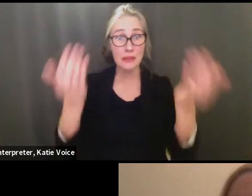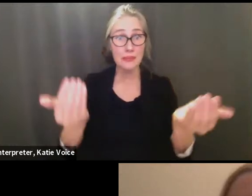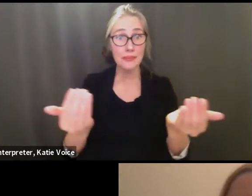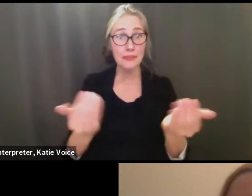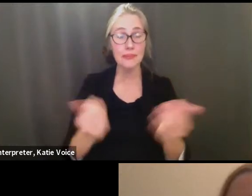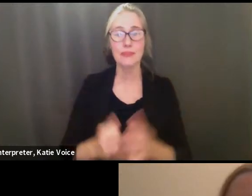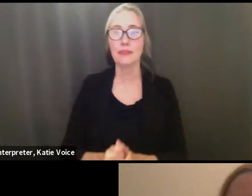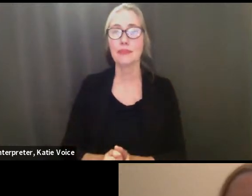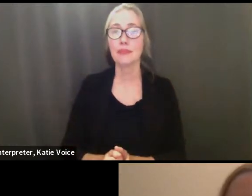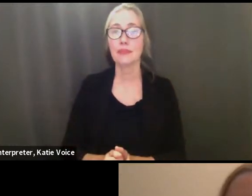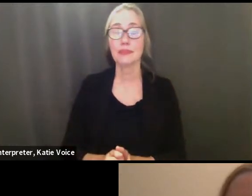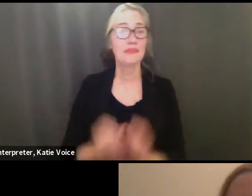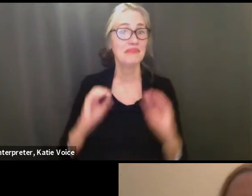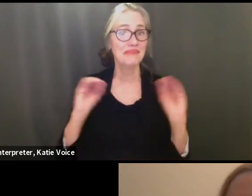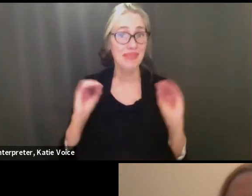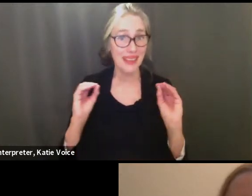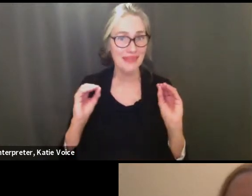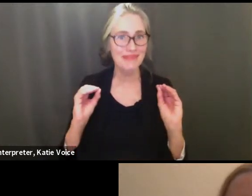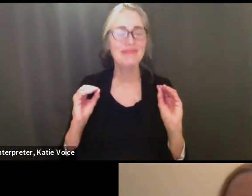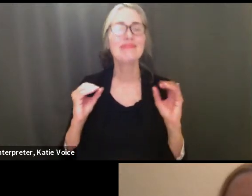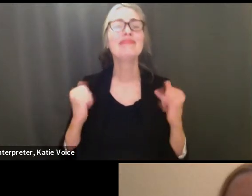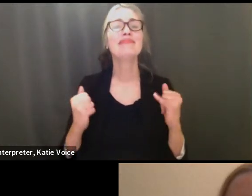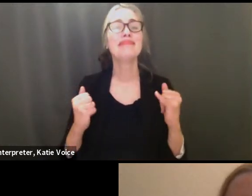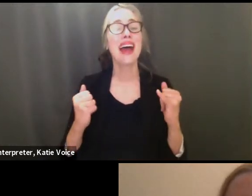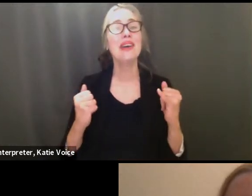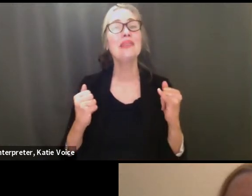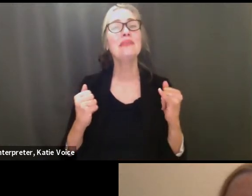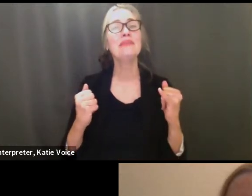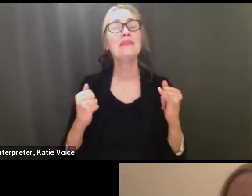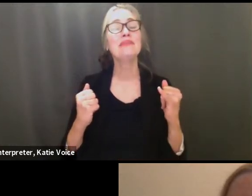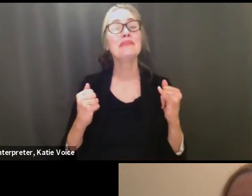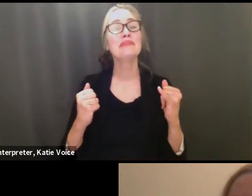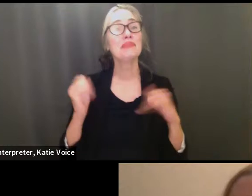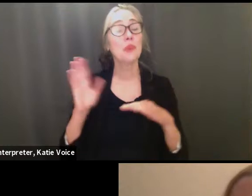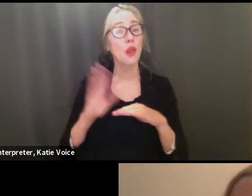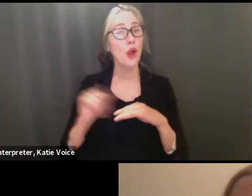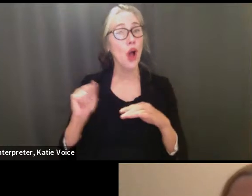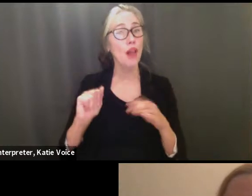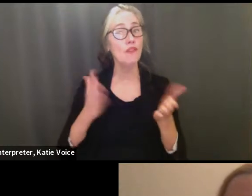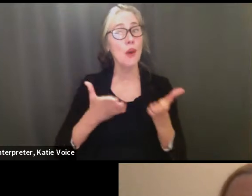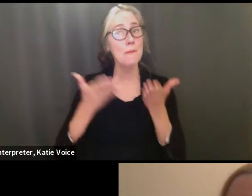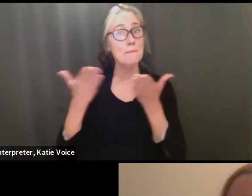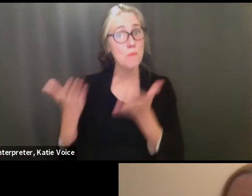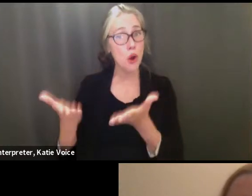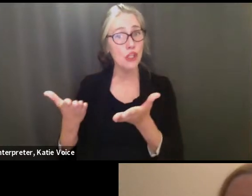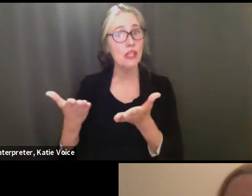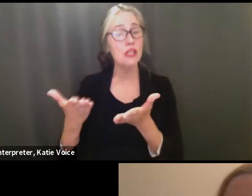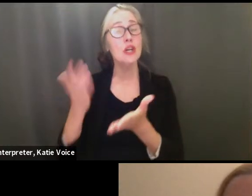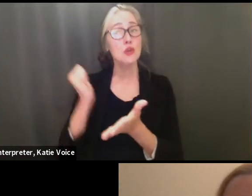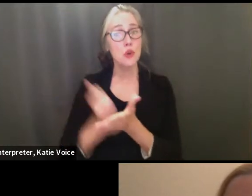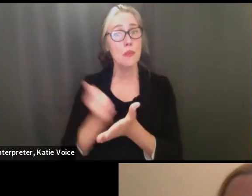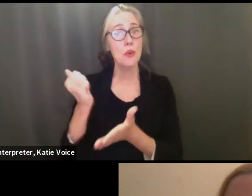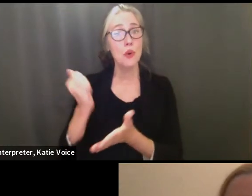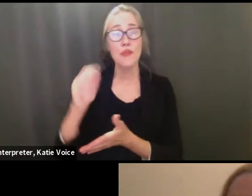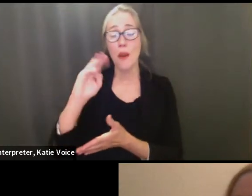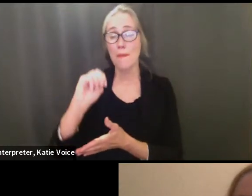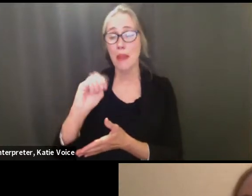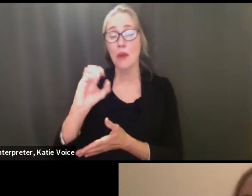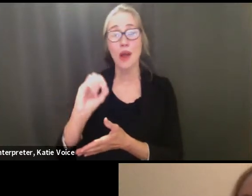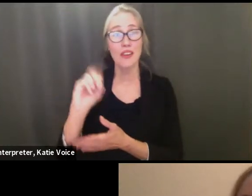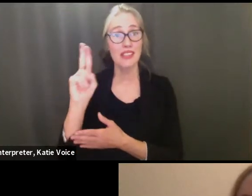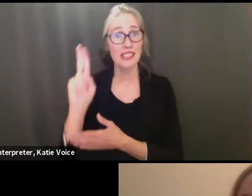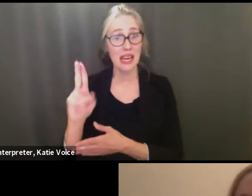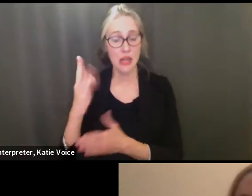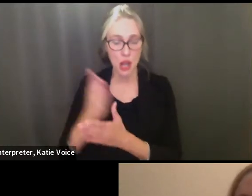Hearing and seeing none, then I would like to call for a motion to approve the memorandum of understanding between Callahan Consulting and the Santa